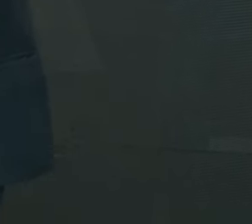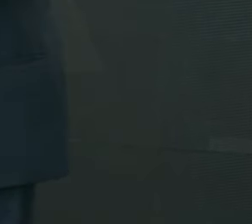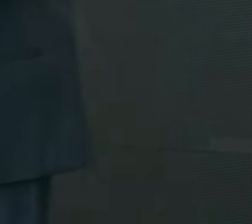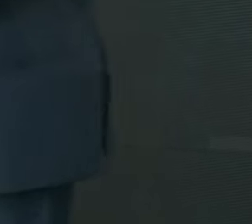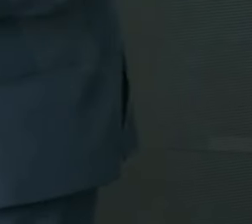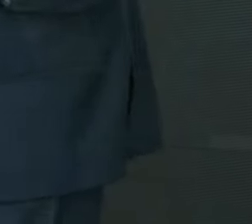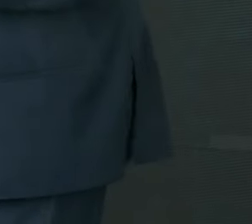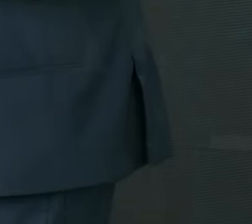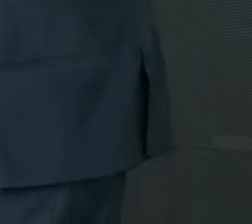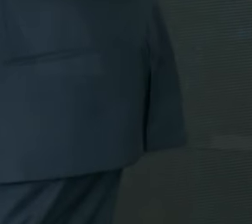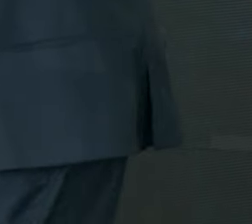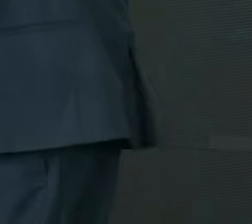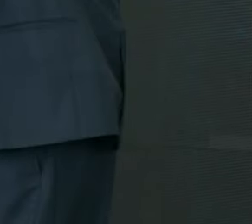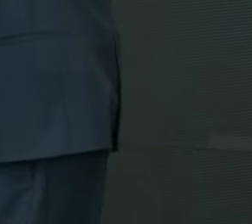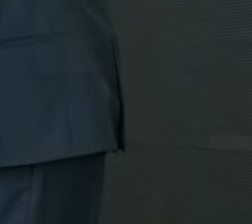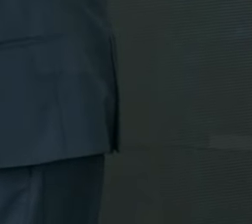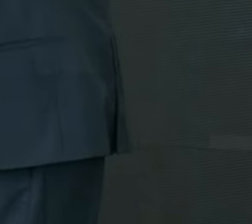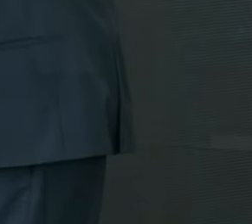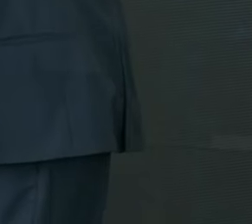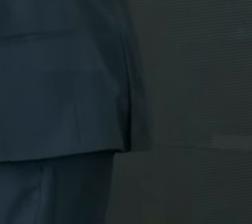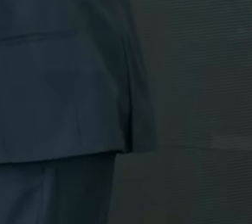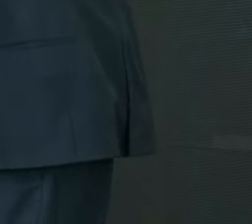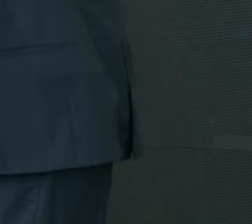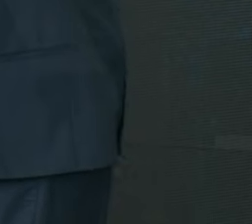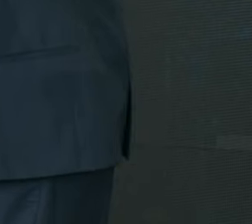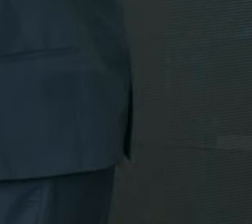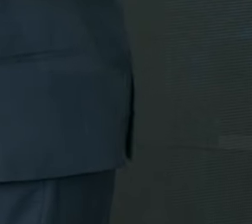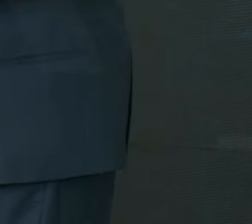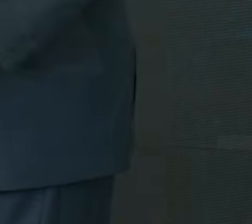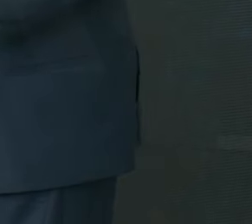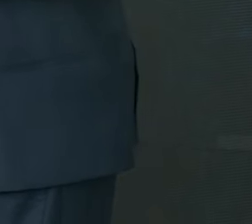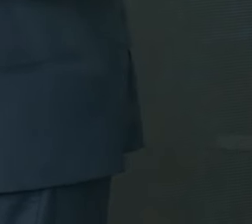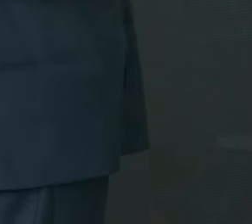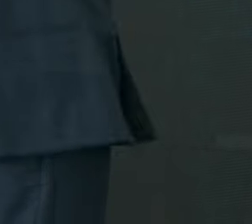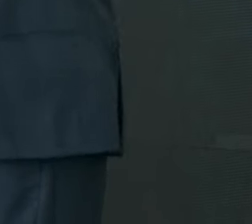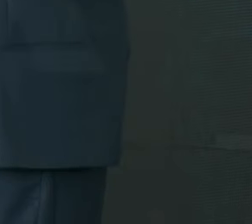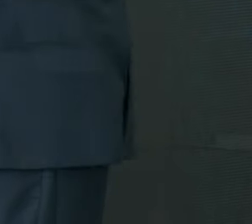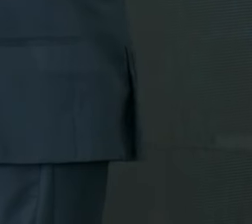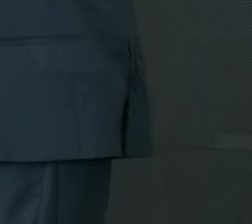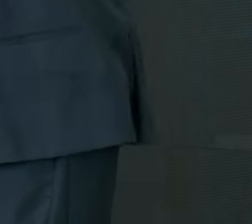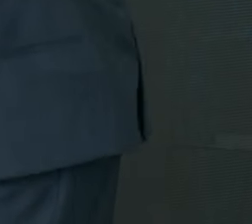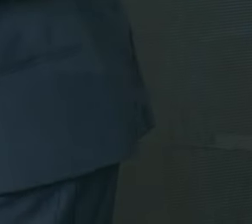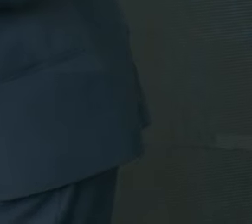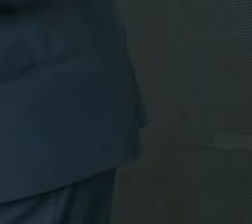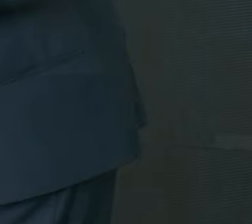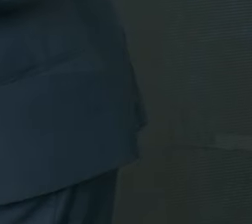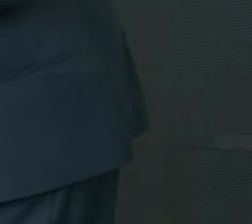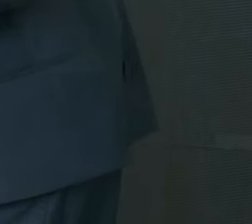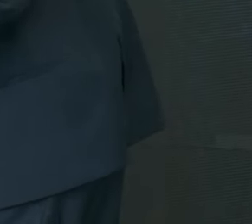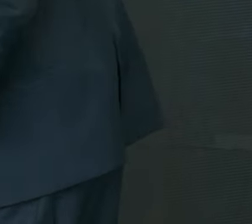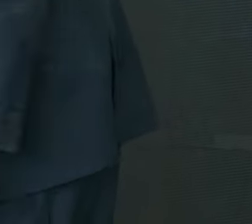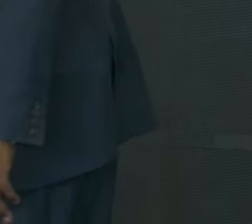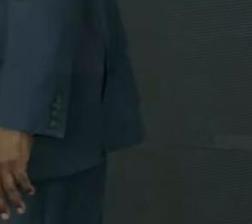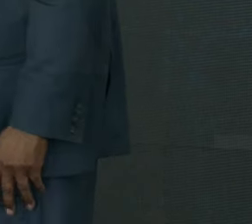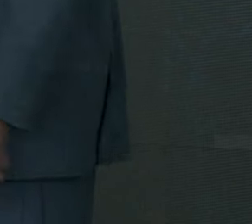grab her, you want to mess up yourself, not messing her, you want to mess up